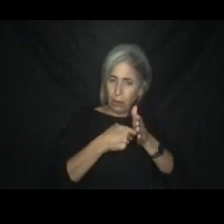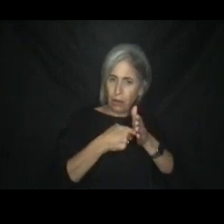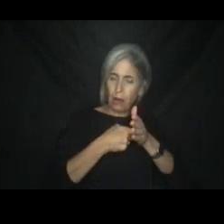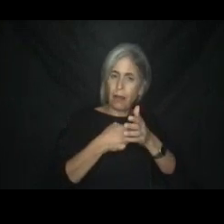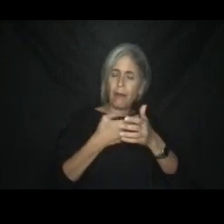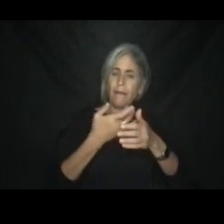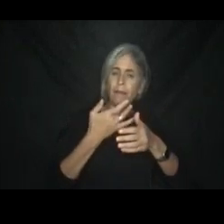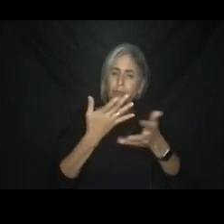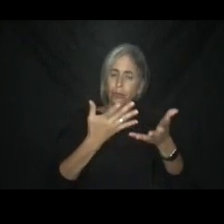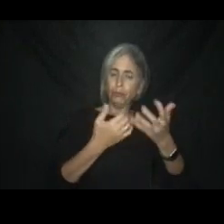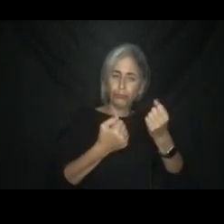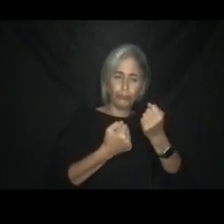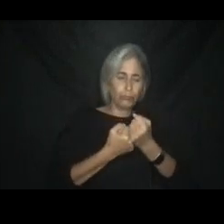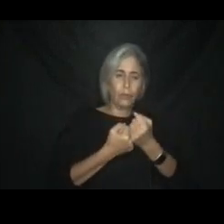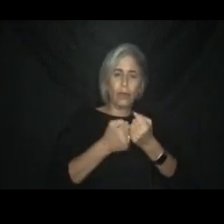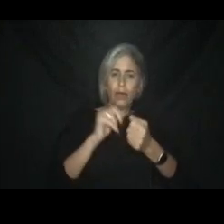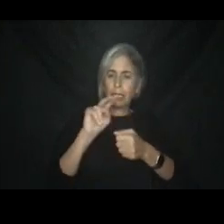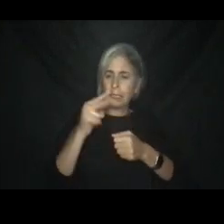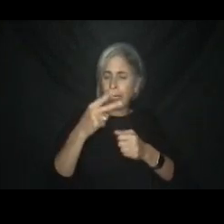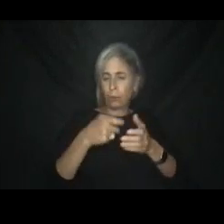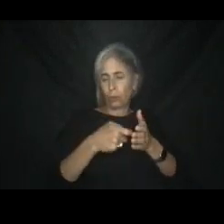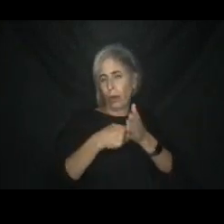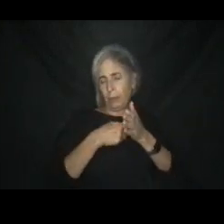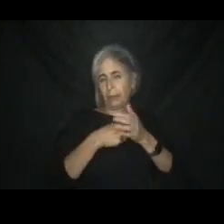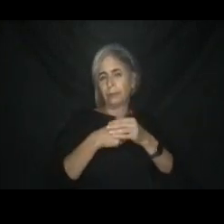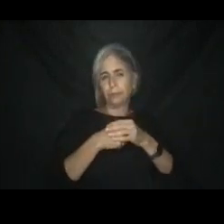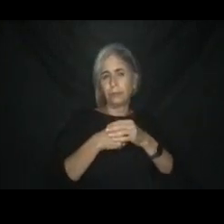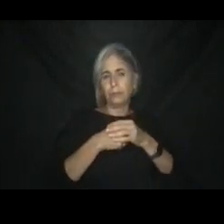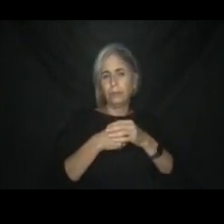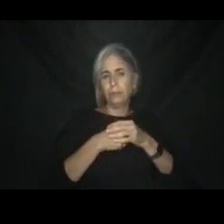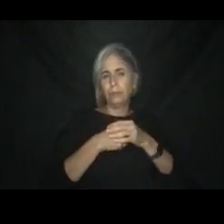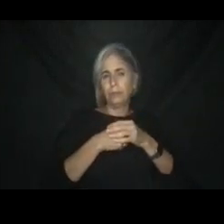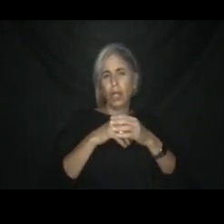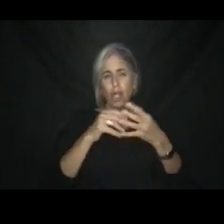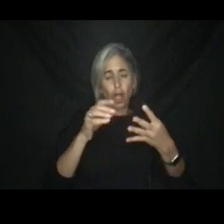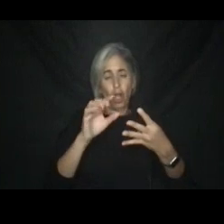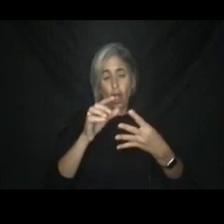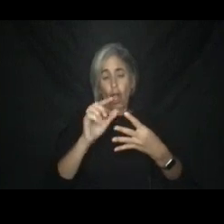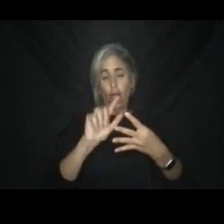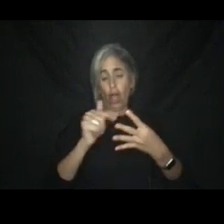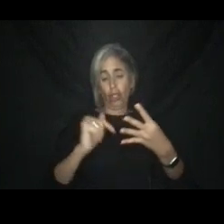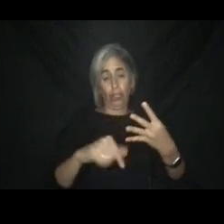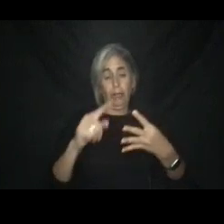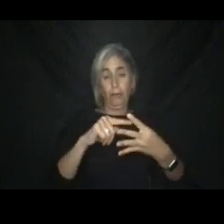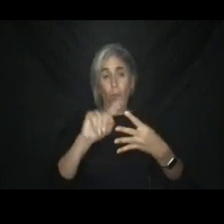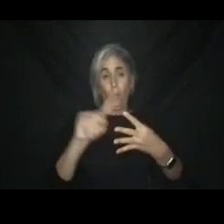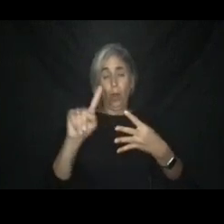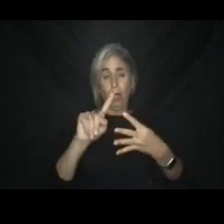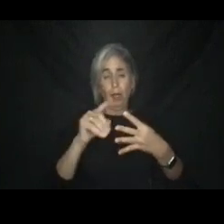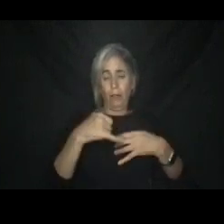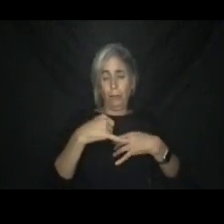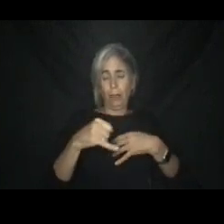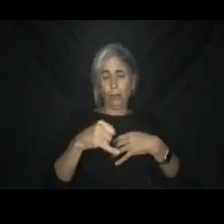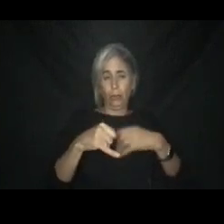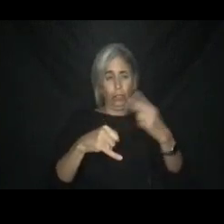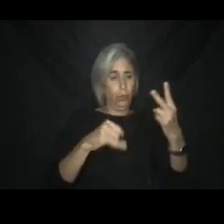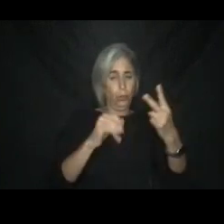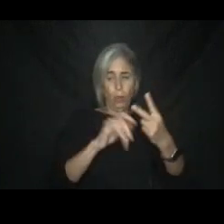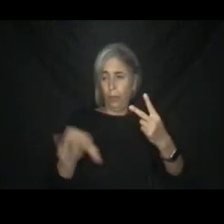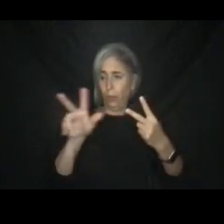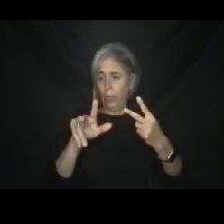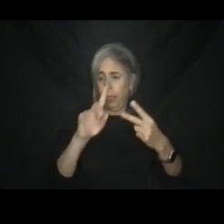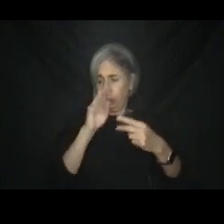spatial compactness, which is our second criterion. As with Alternative 1, therefore, the boundary between Districts 2 and 3 is made a straight line, where that straight